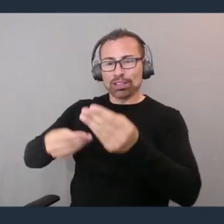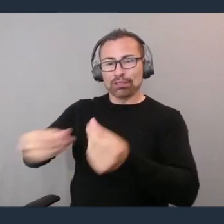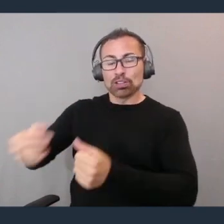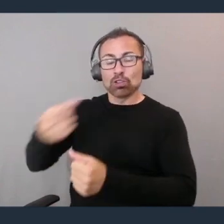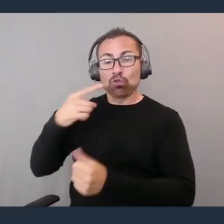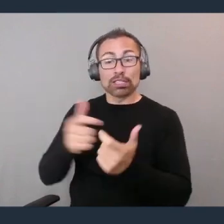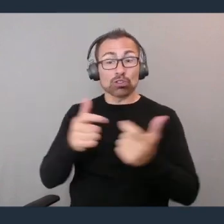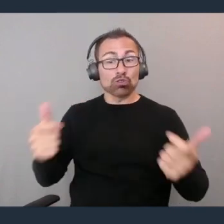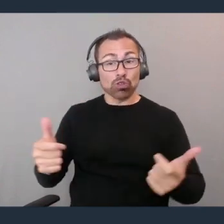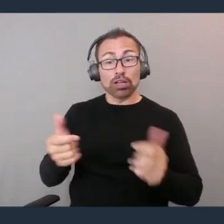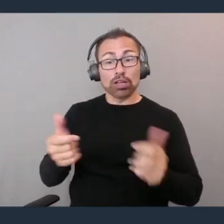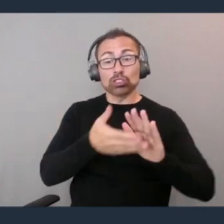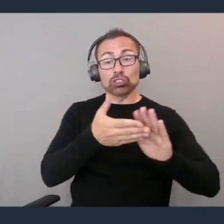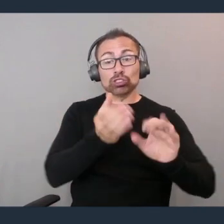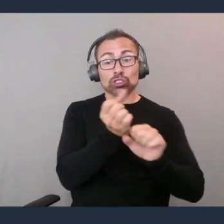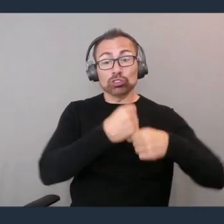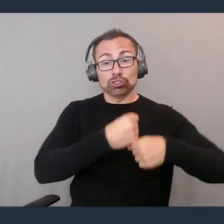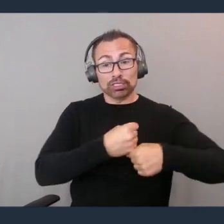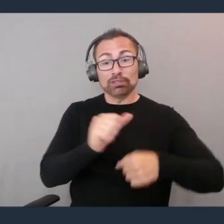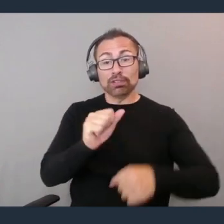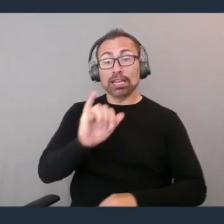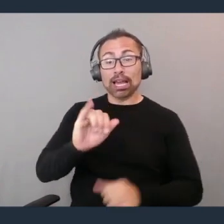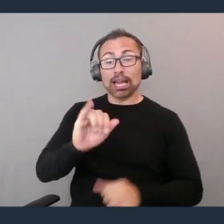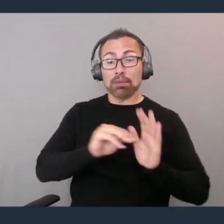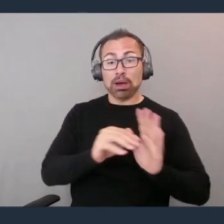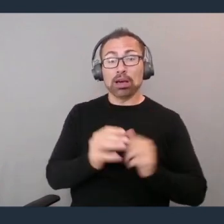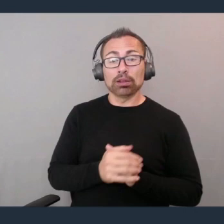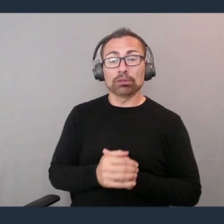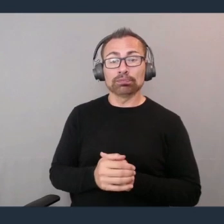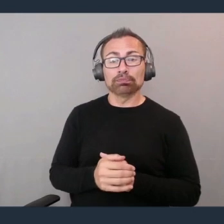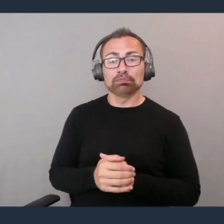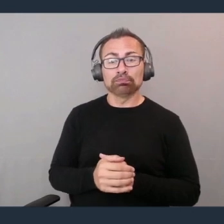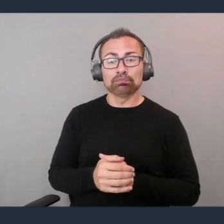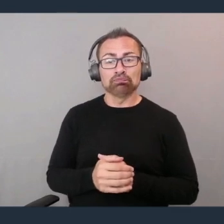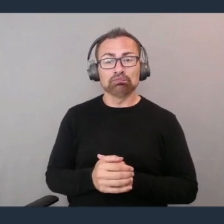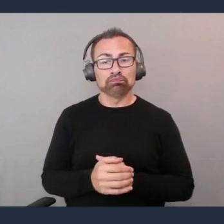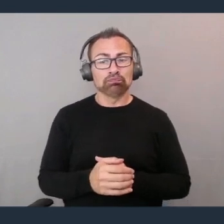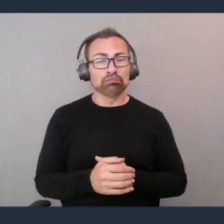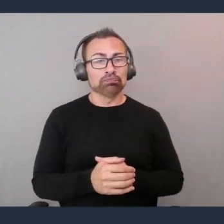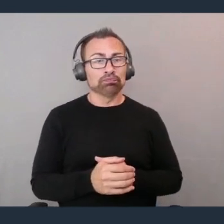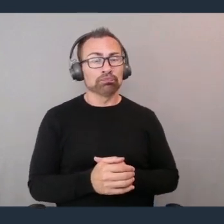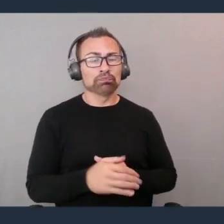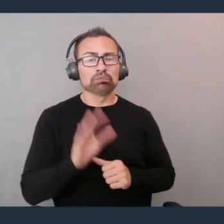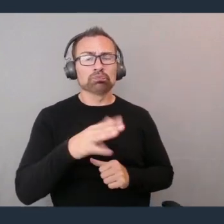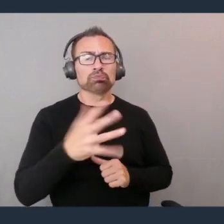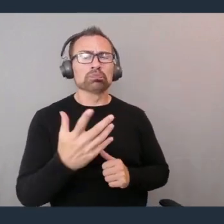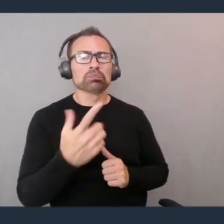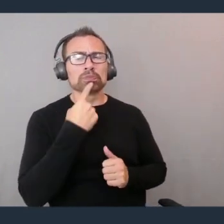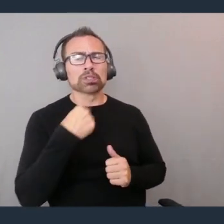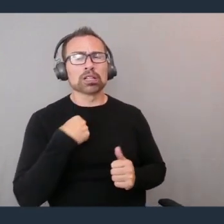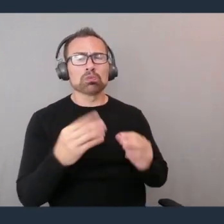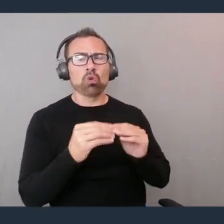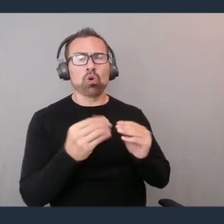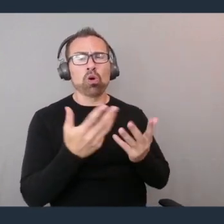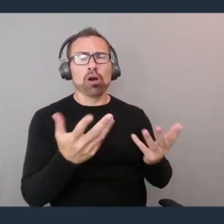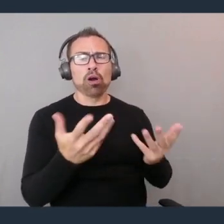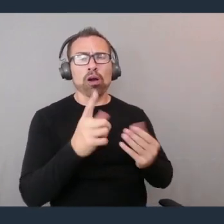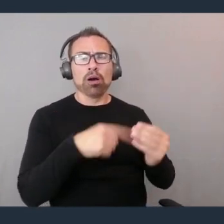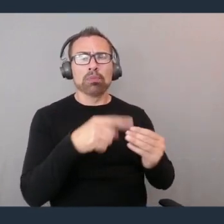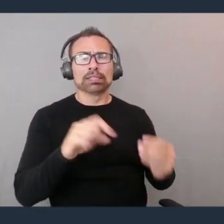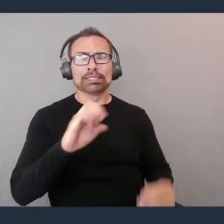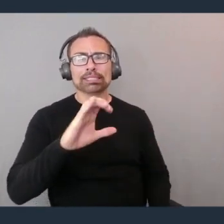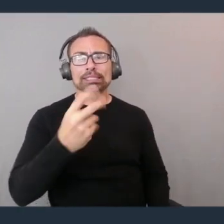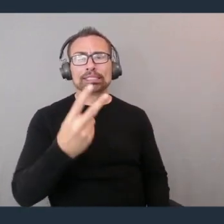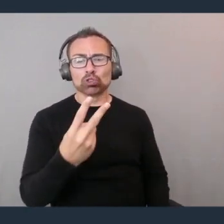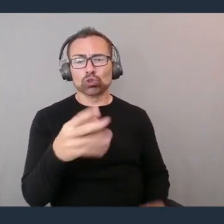models. So can you talk a little bit more about the Inf2 instances? What does it make it more suitable for these large, ultra-large